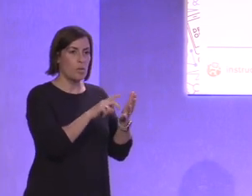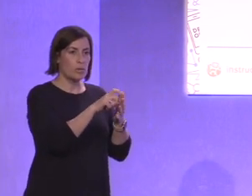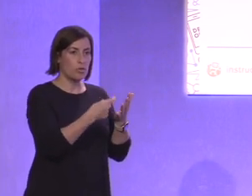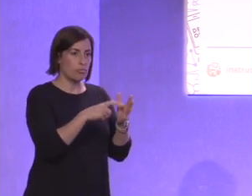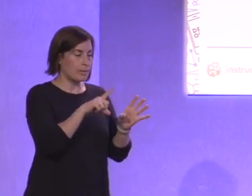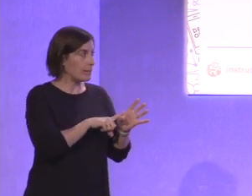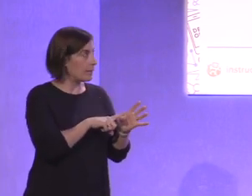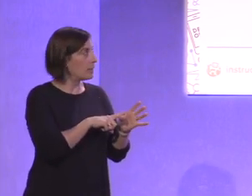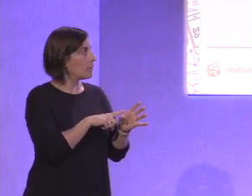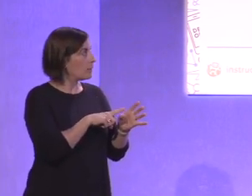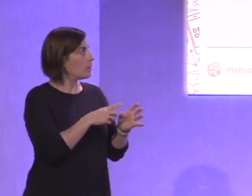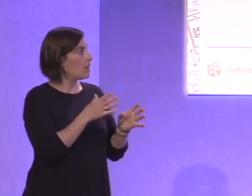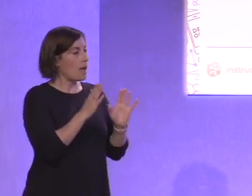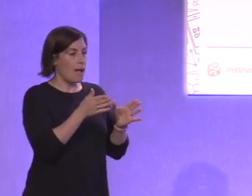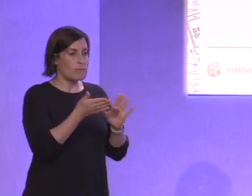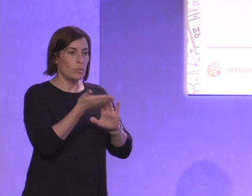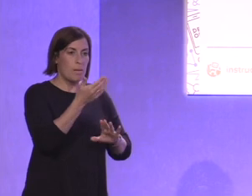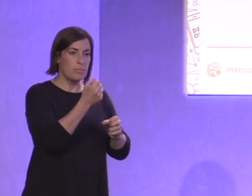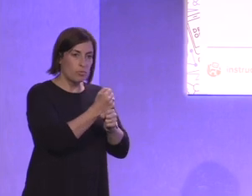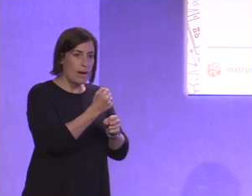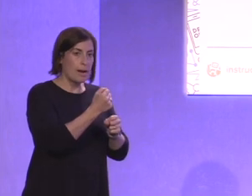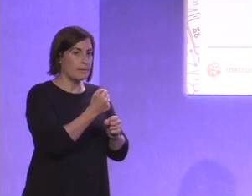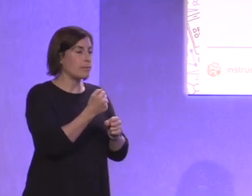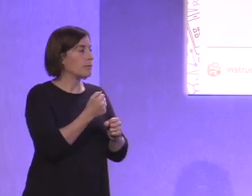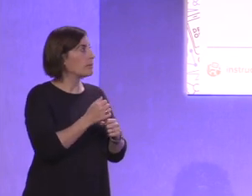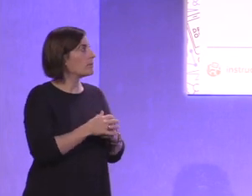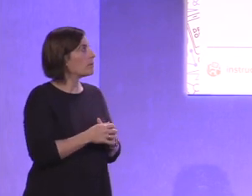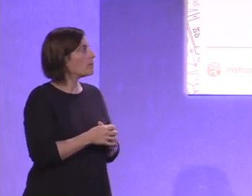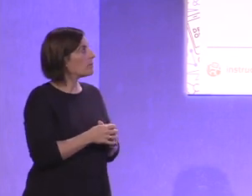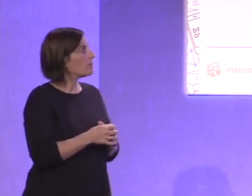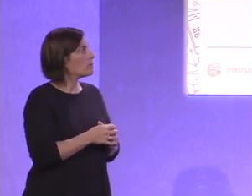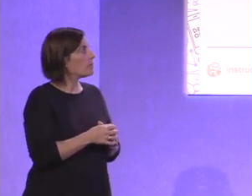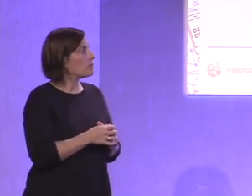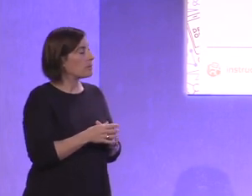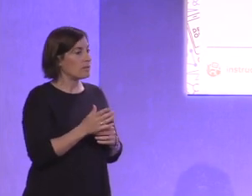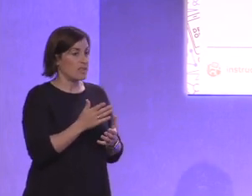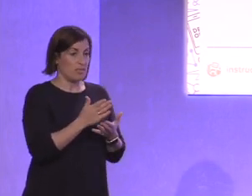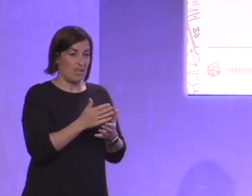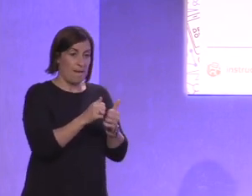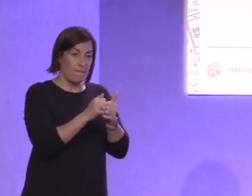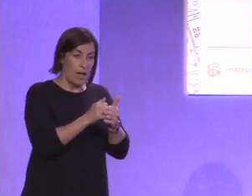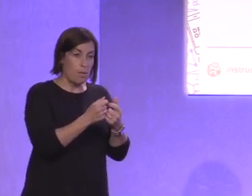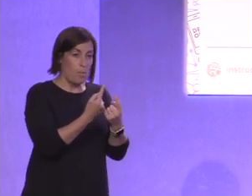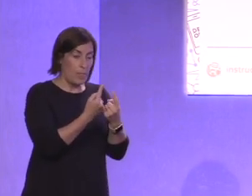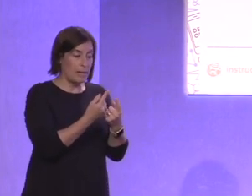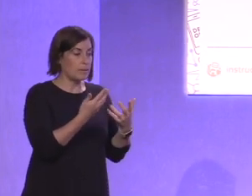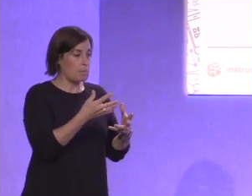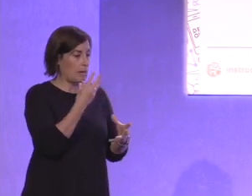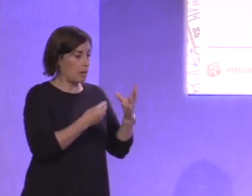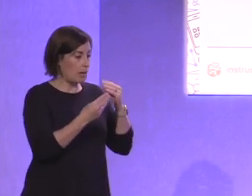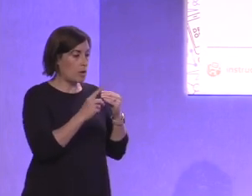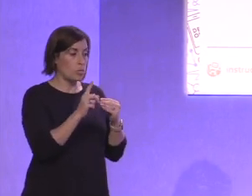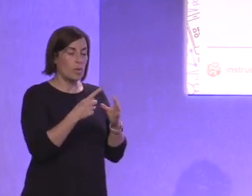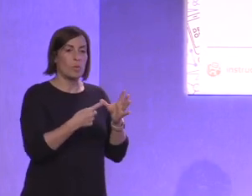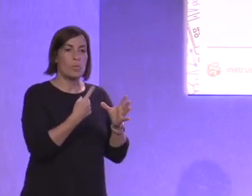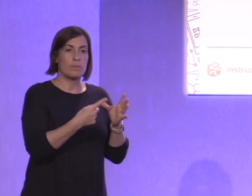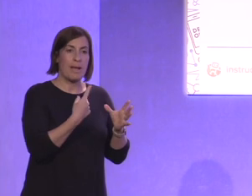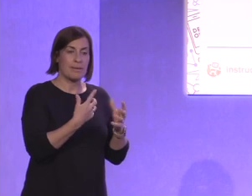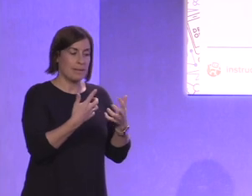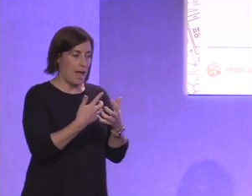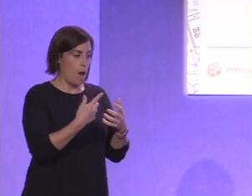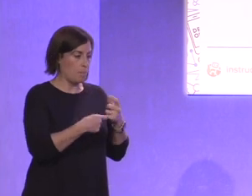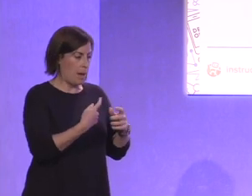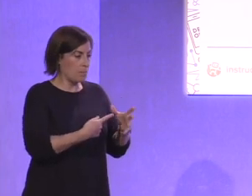we need to do things like upgrades and maintenance. We're learning valuable things specifically about automation and